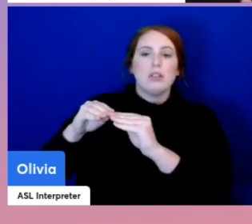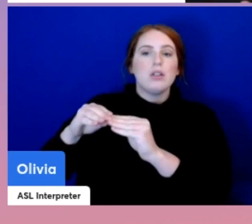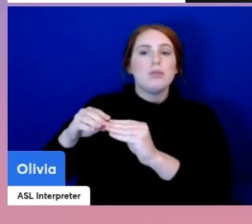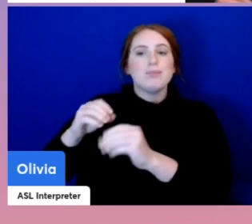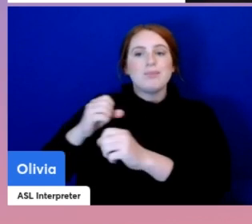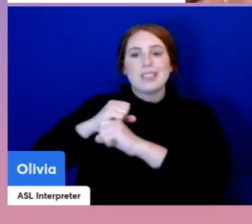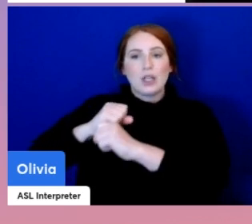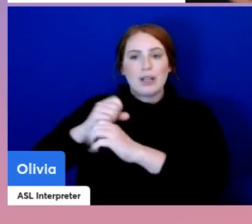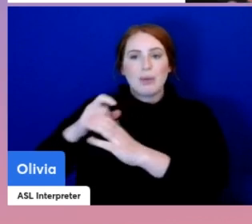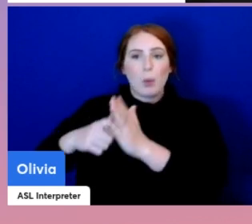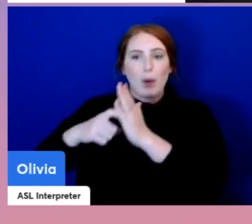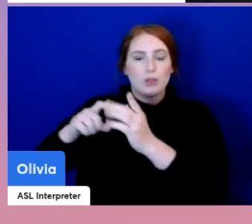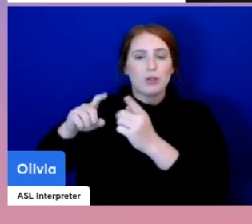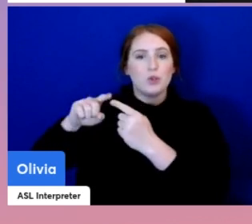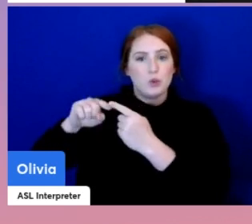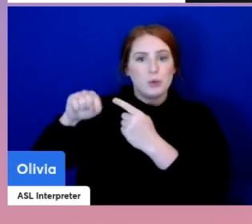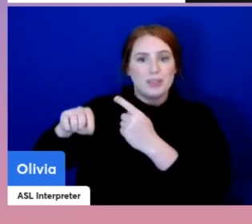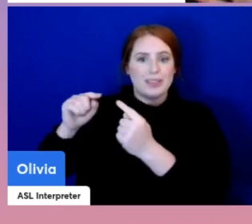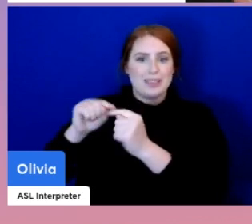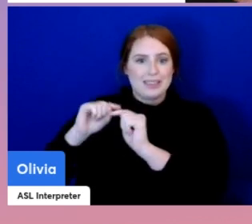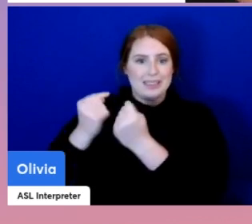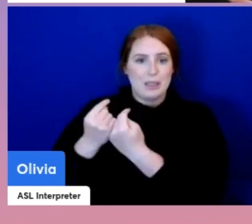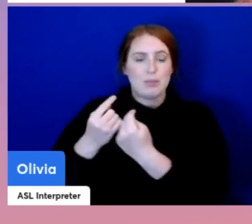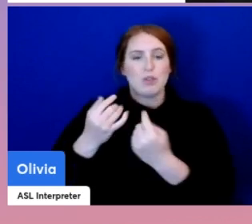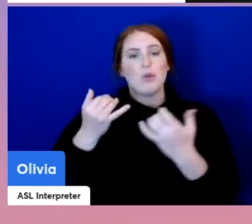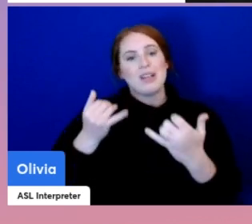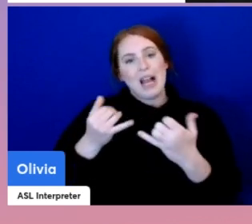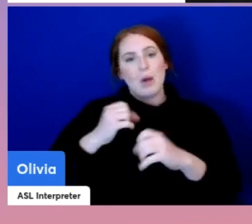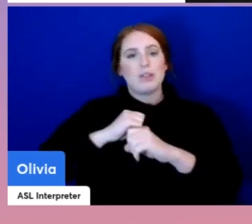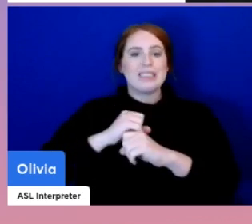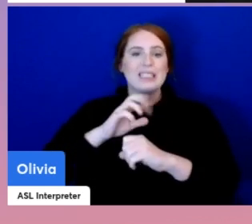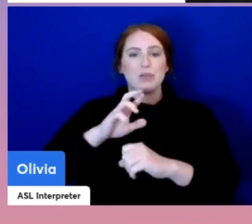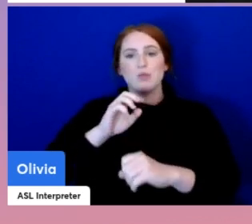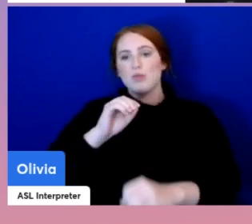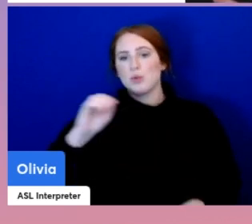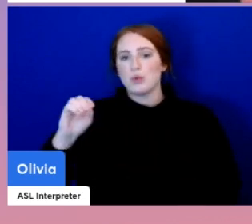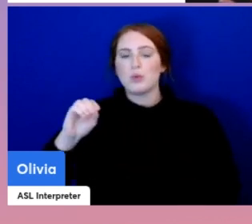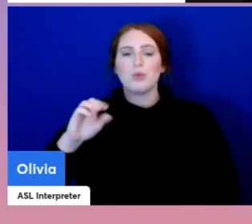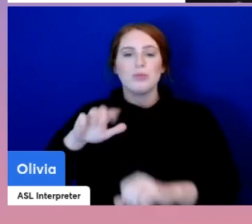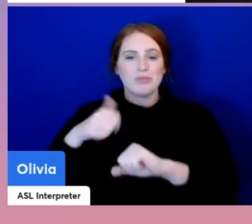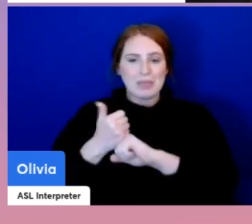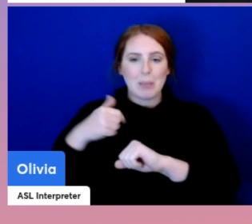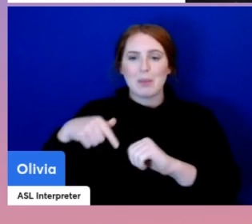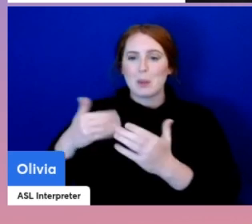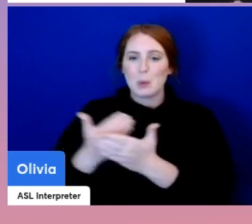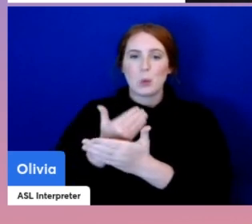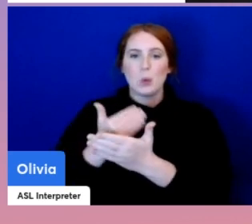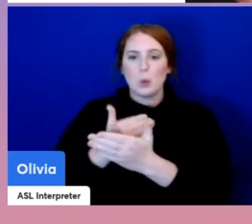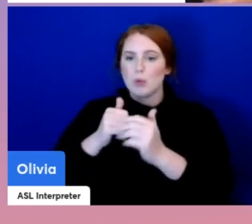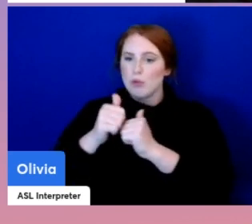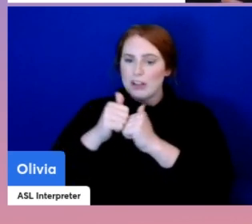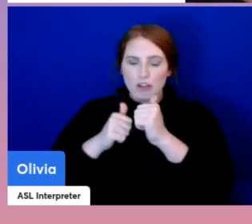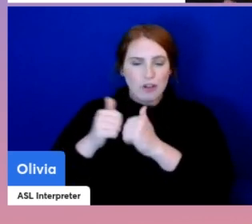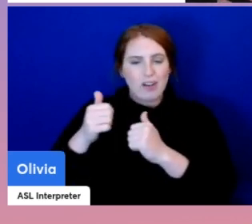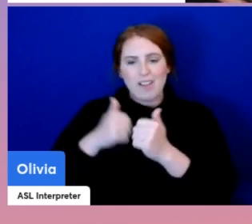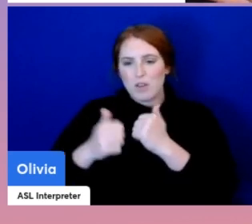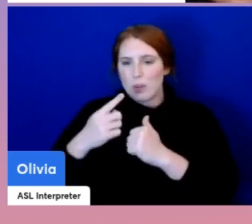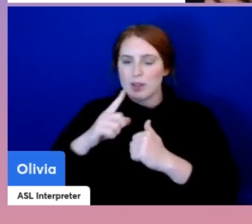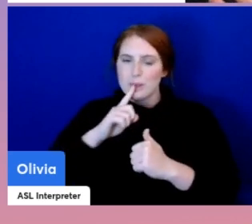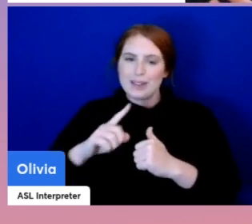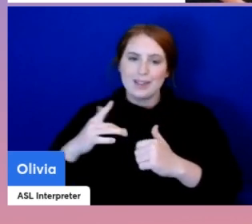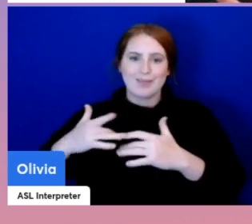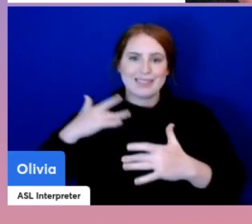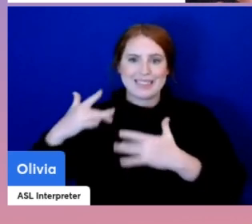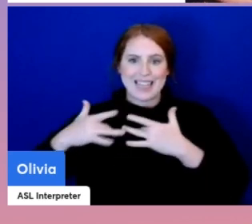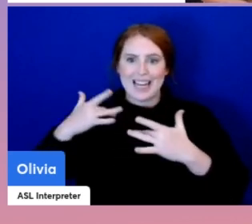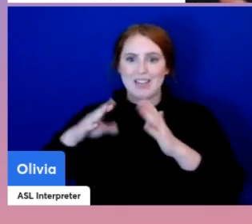So now Securoo's operating under the new paradigm. We've got the effects of the new team structure. Everyone's excited by this new model. Developers can ship their code